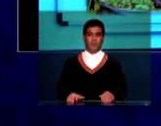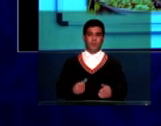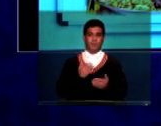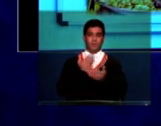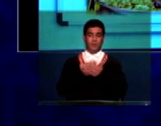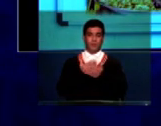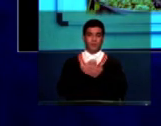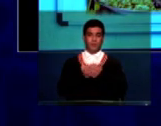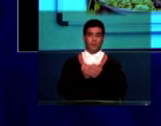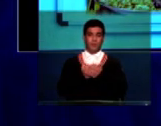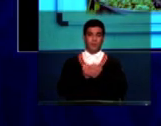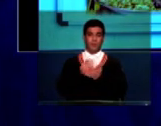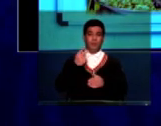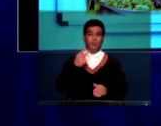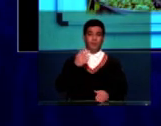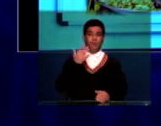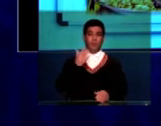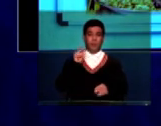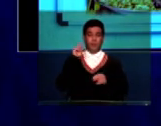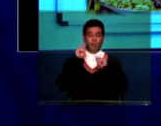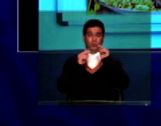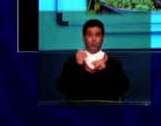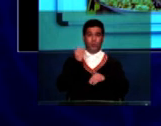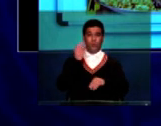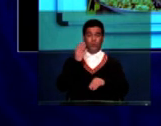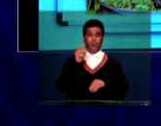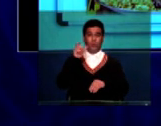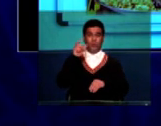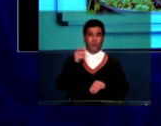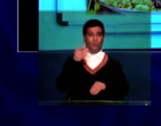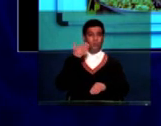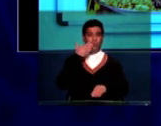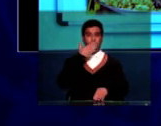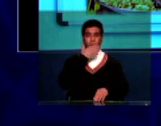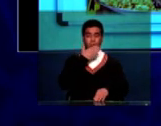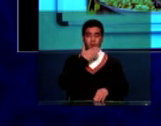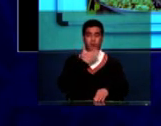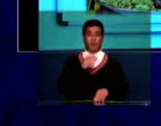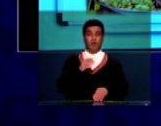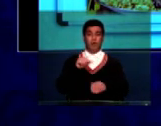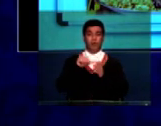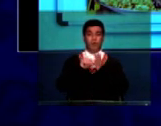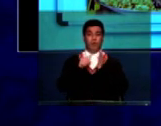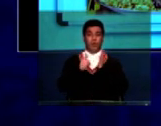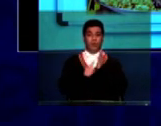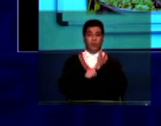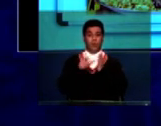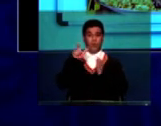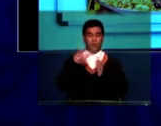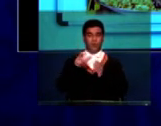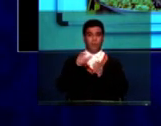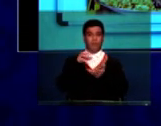Misol 25 o'quvchidan 14 nafari palovni, 16 nafari mantini